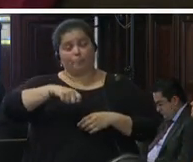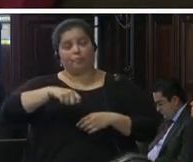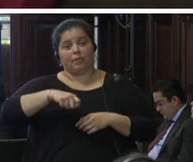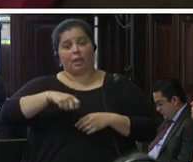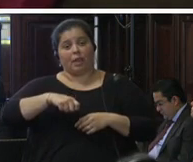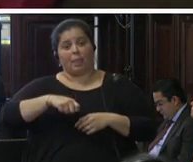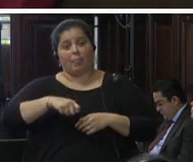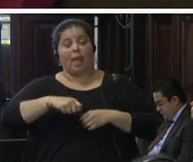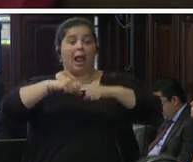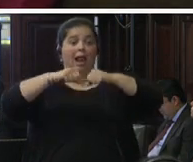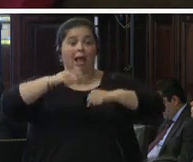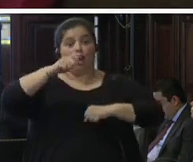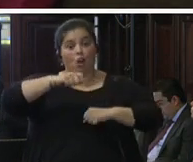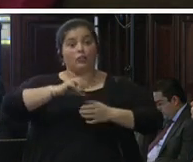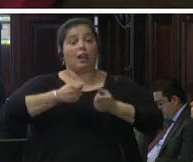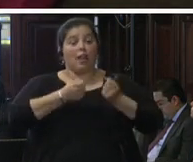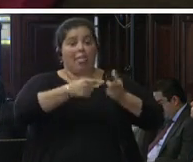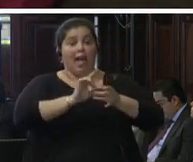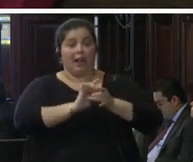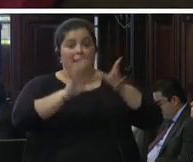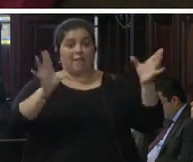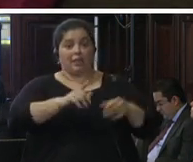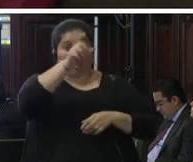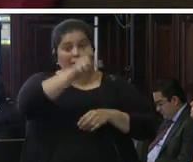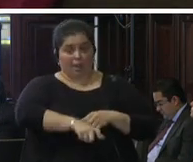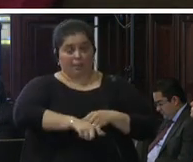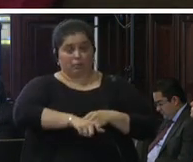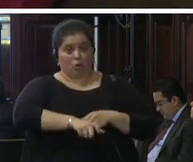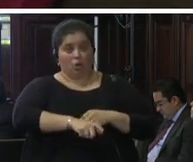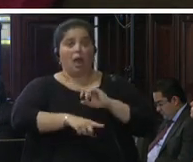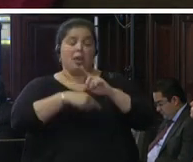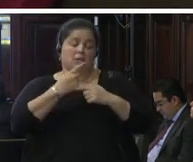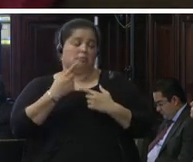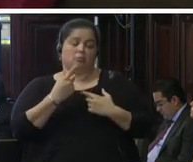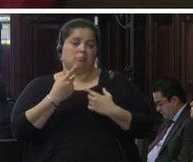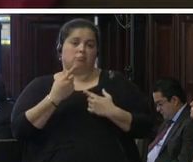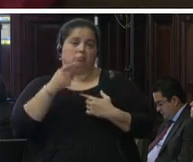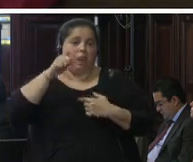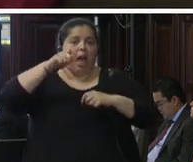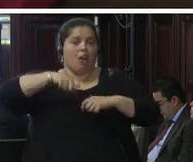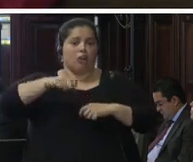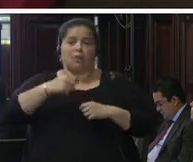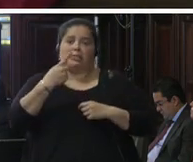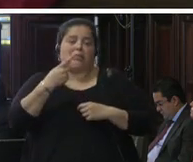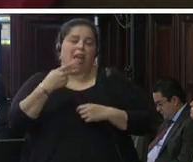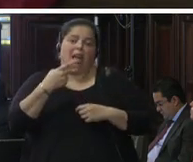it's a failure to prosecute if you're not ready to prosecute you cannot keep the person in jail